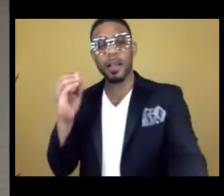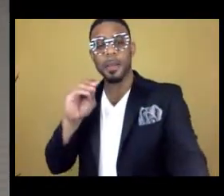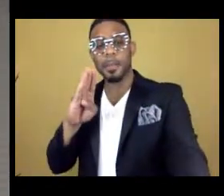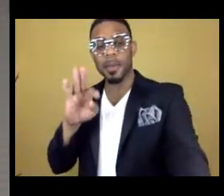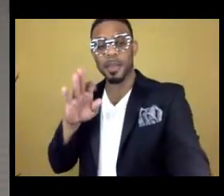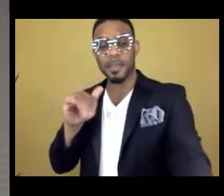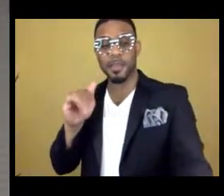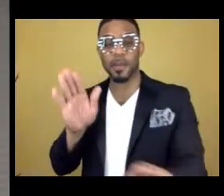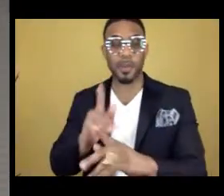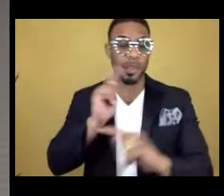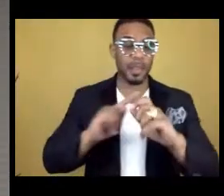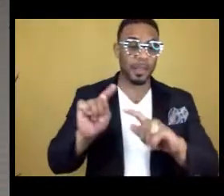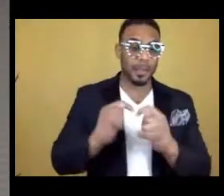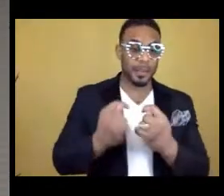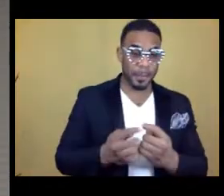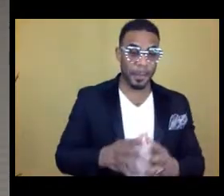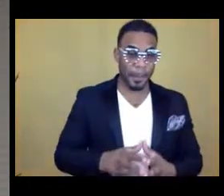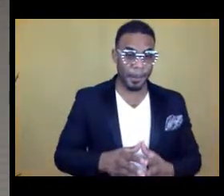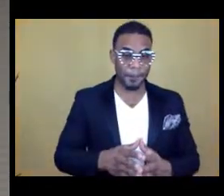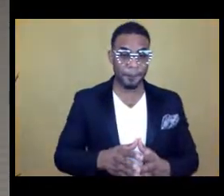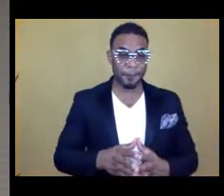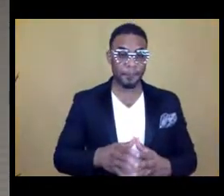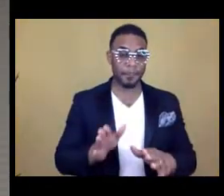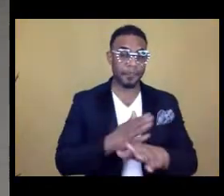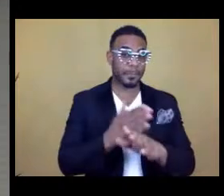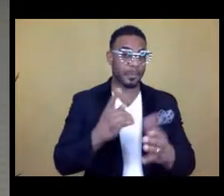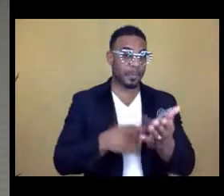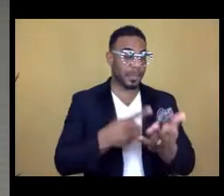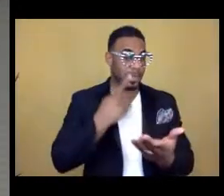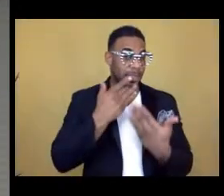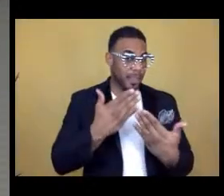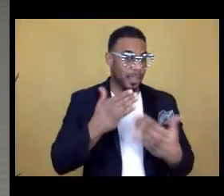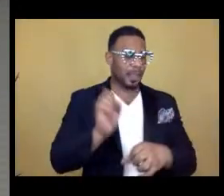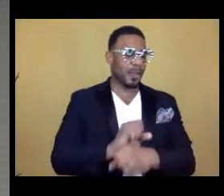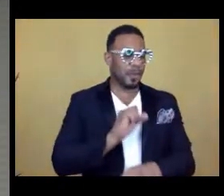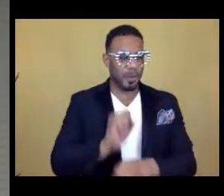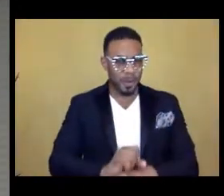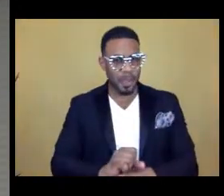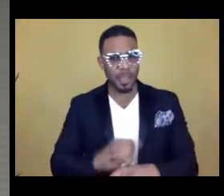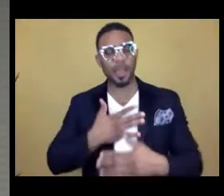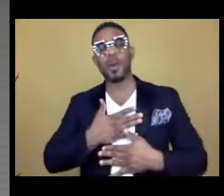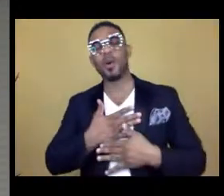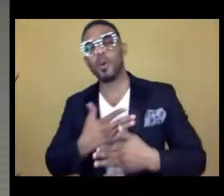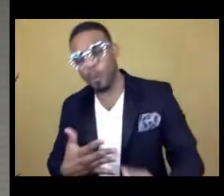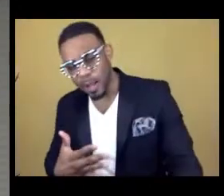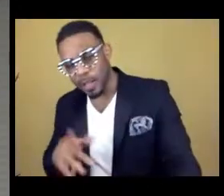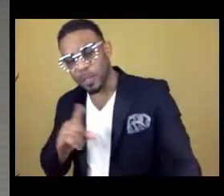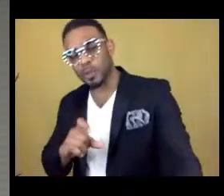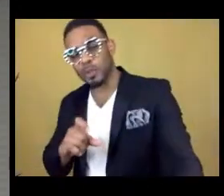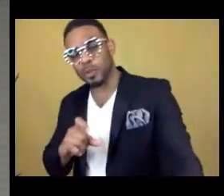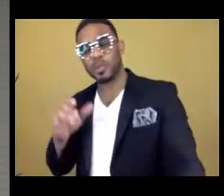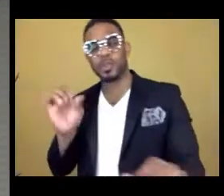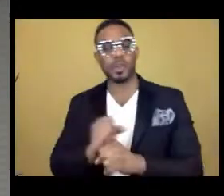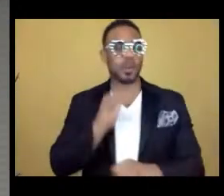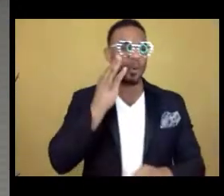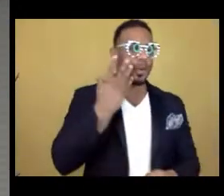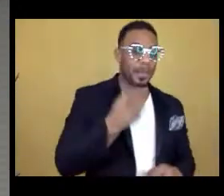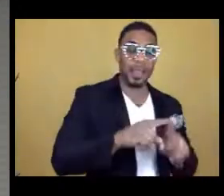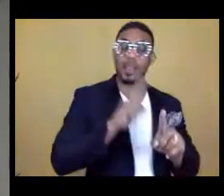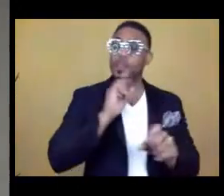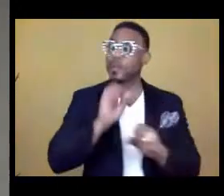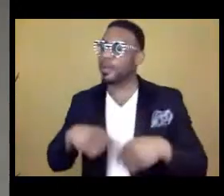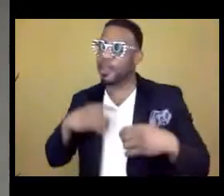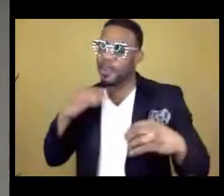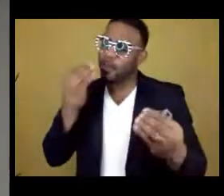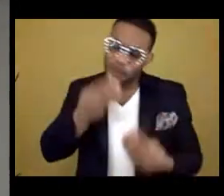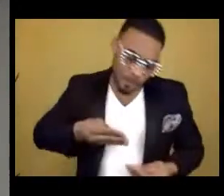musical theater team. Your sometimes thankless work and your willingness to journey with me has truly been